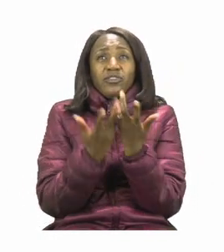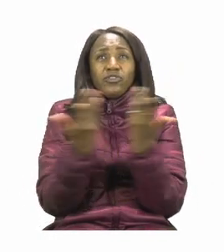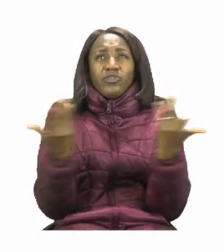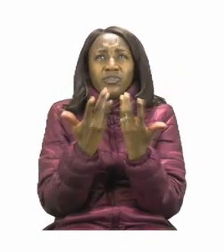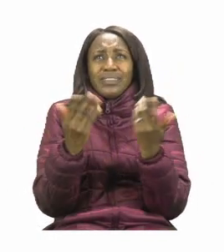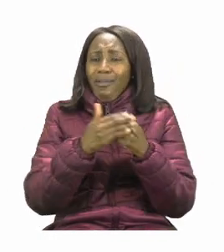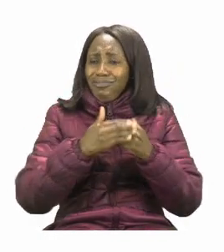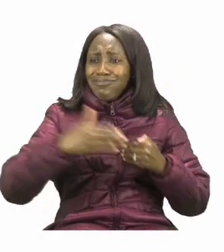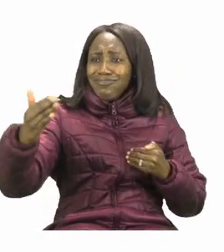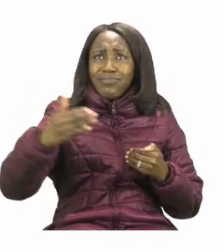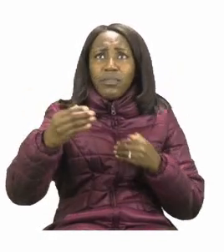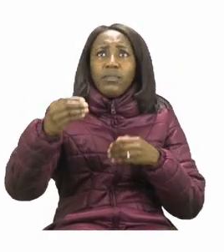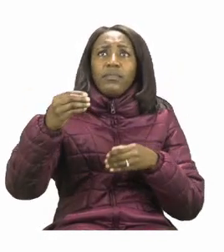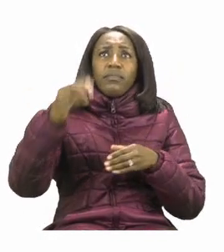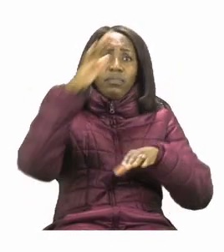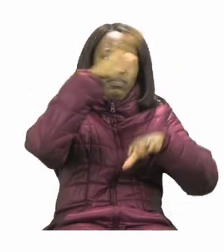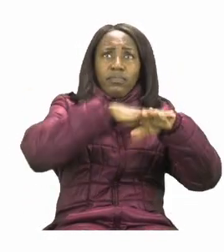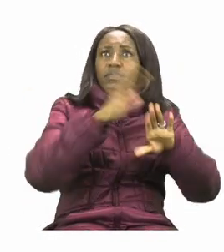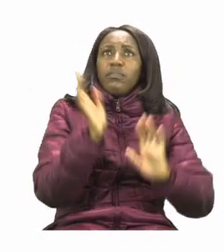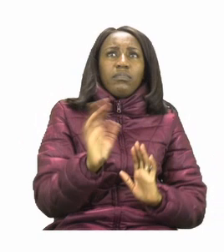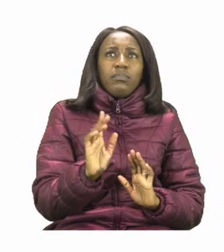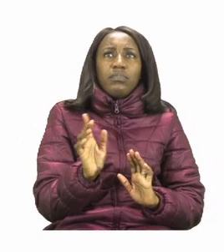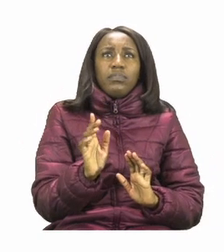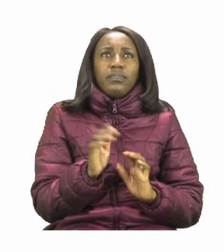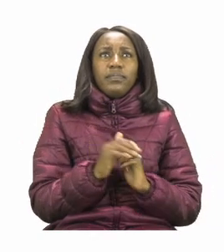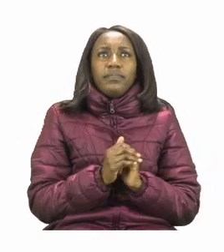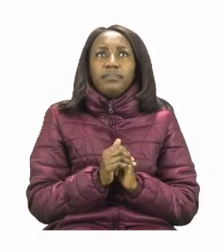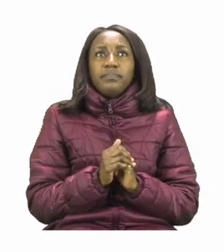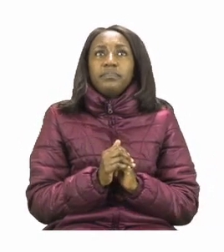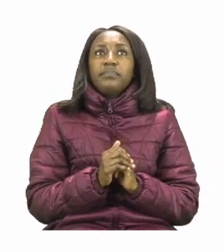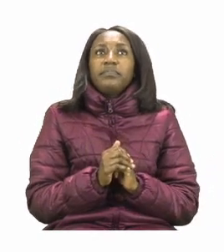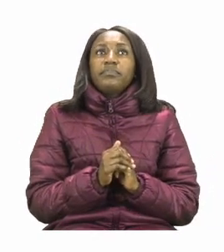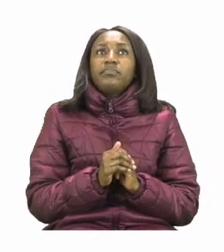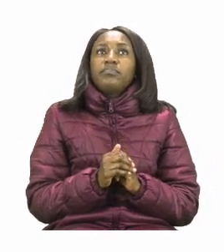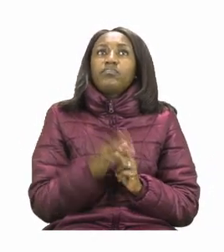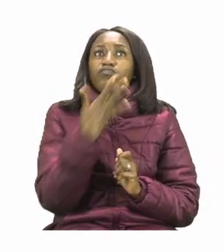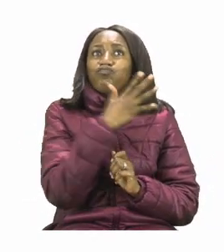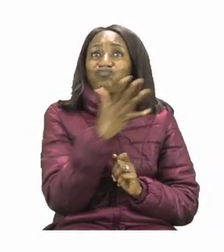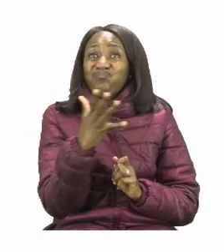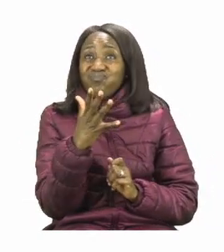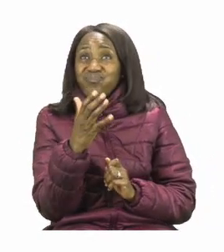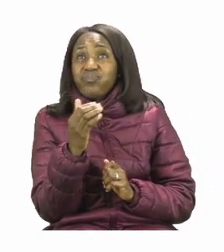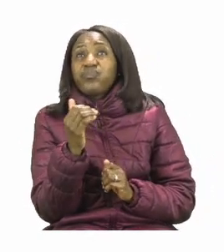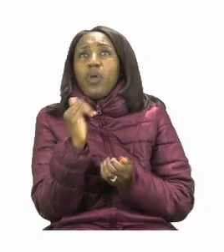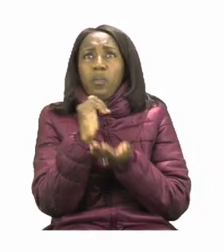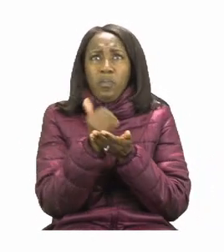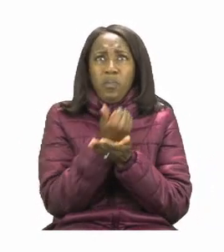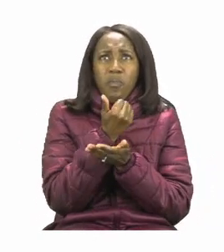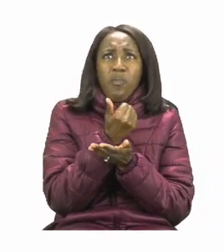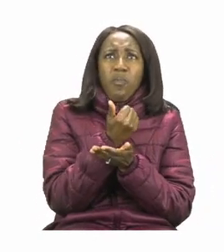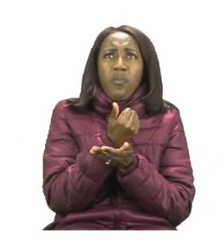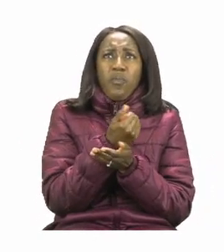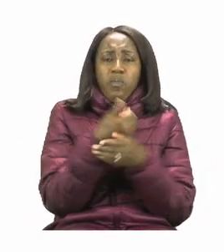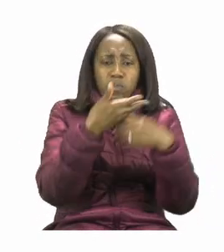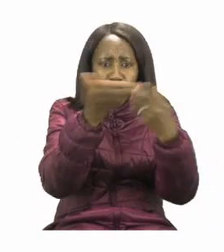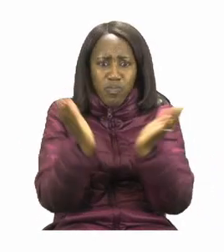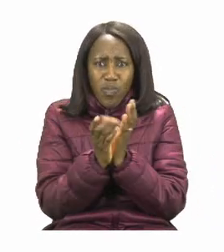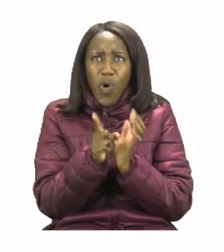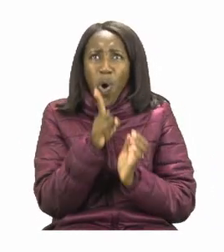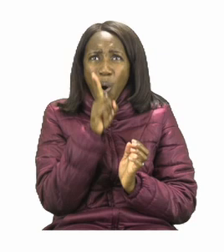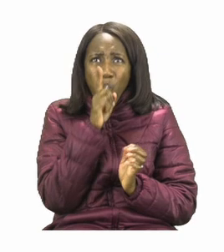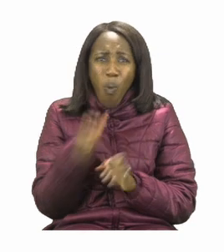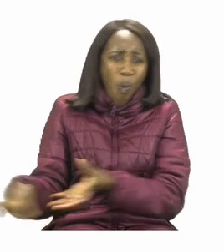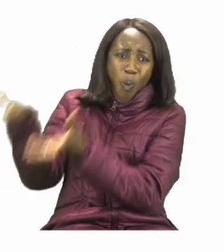home. Never place water or oil in a hot pan.